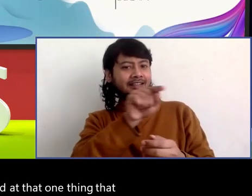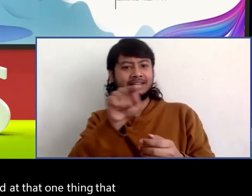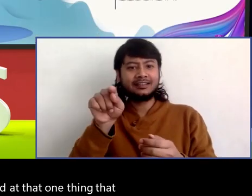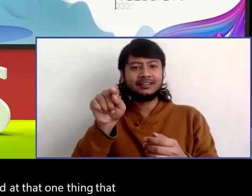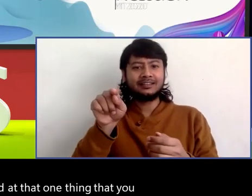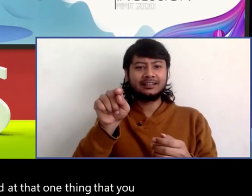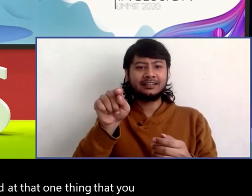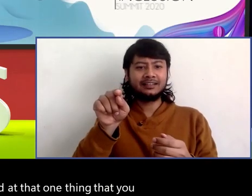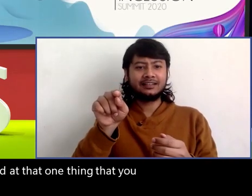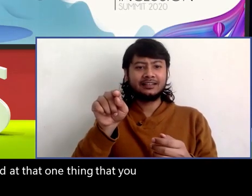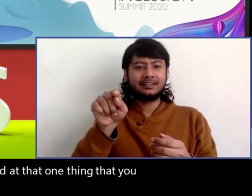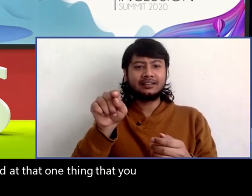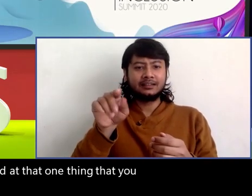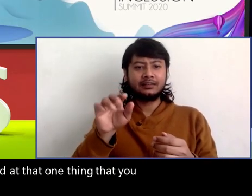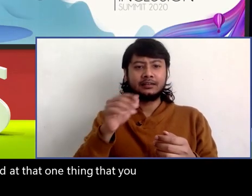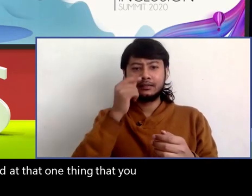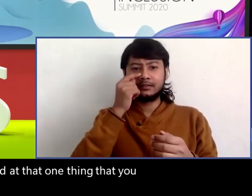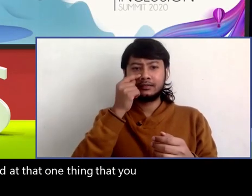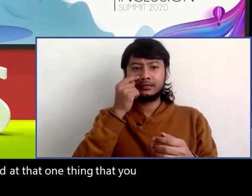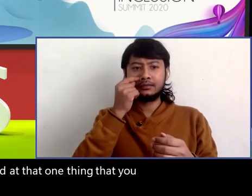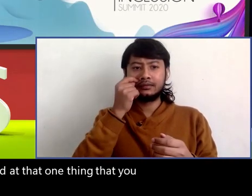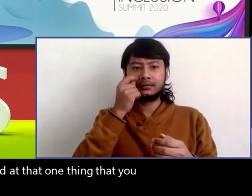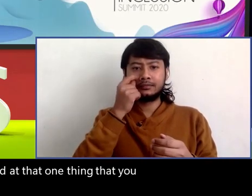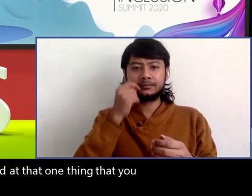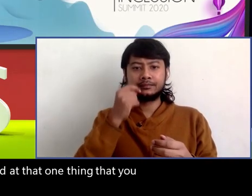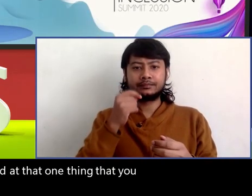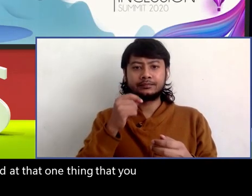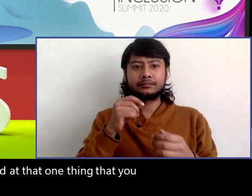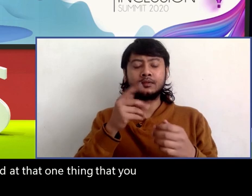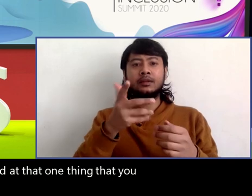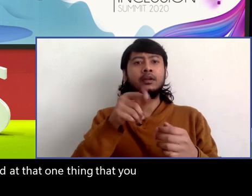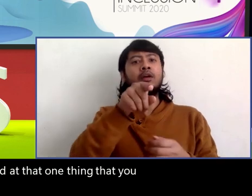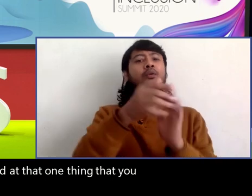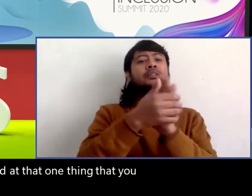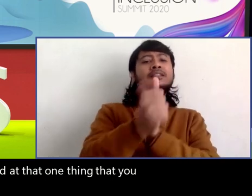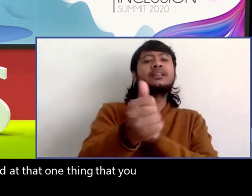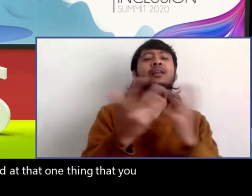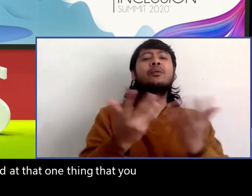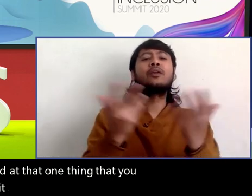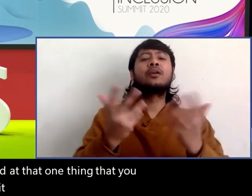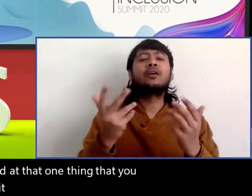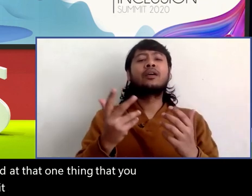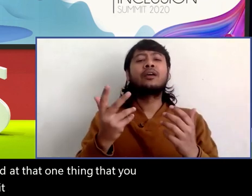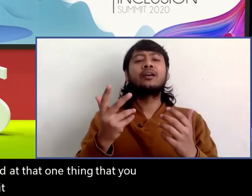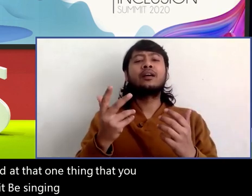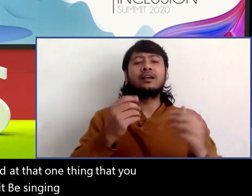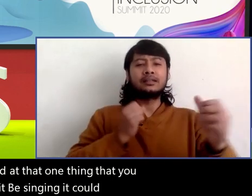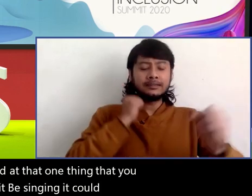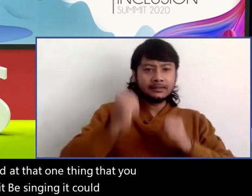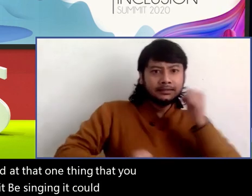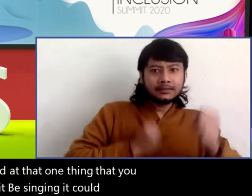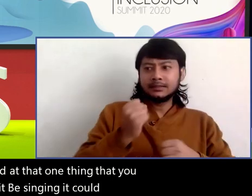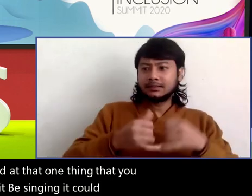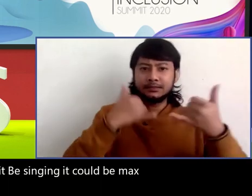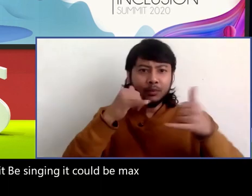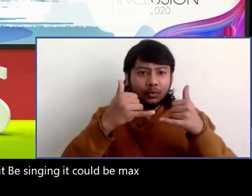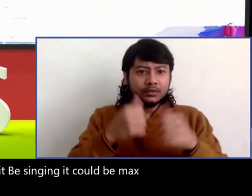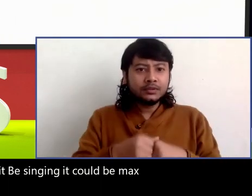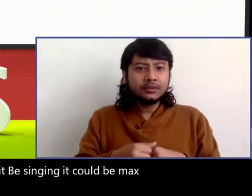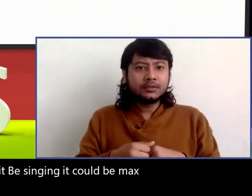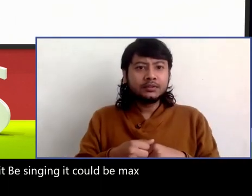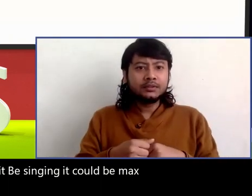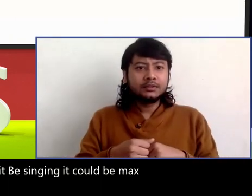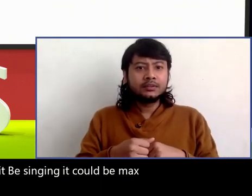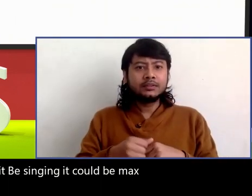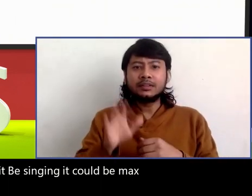and good at. It could be running, it could be sketching, it could be singing, it could be max, it could be playing